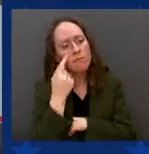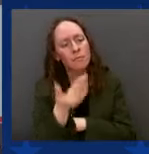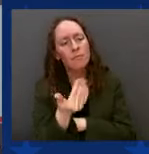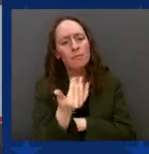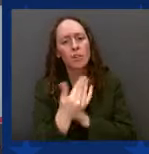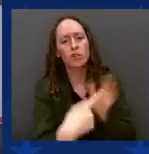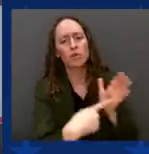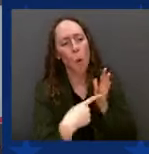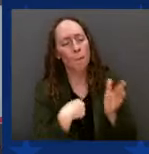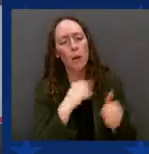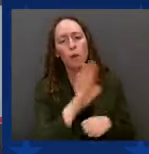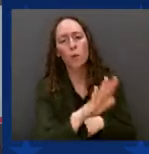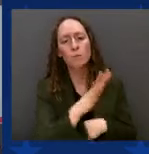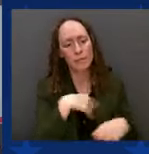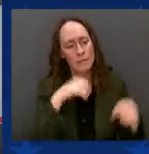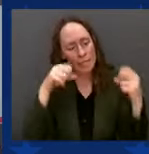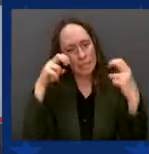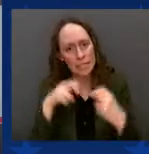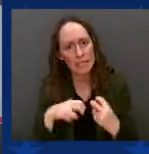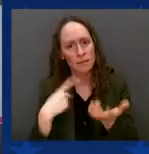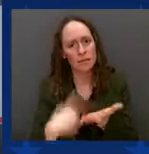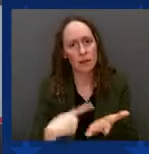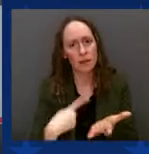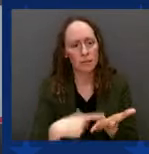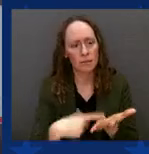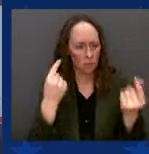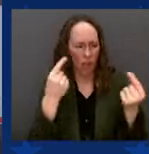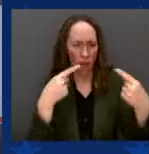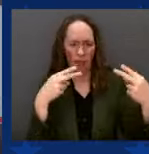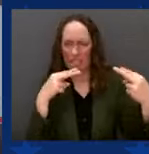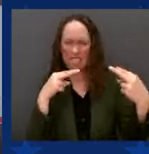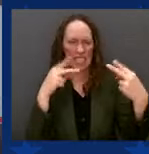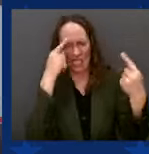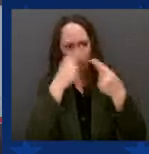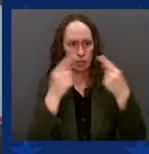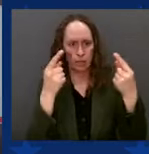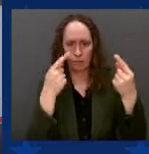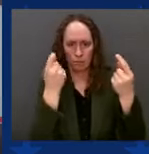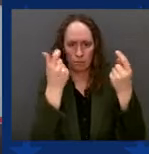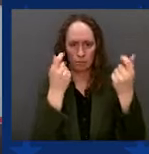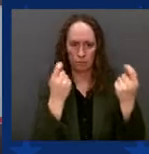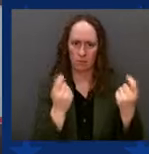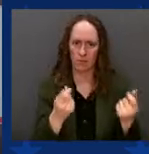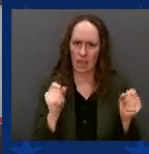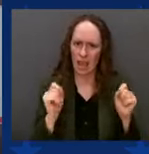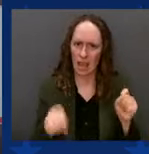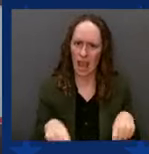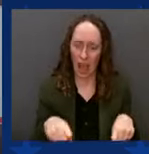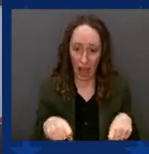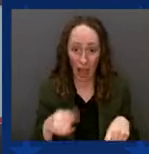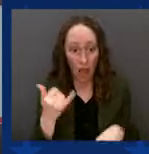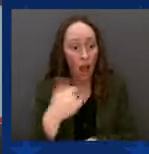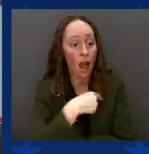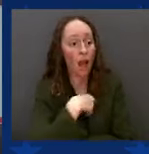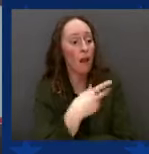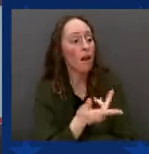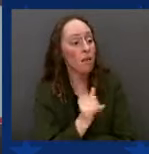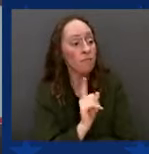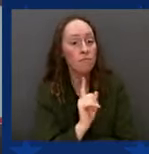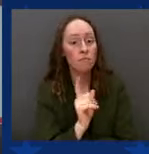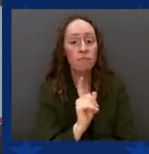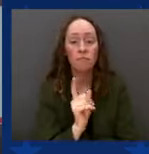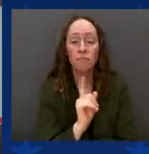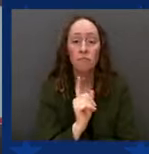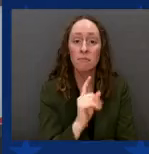deficit, but they did the math. We did the math on what they've put forward so far. And our estimate, I'm happy to be proven wrong,